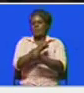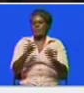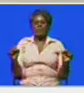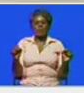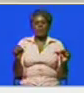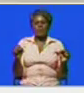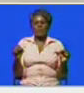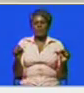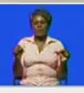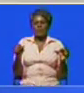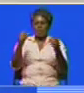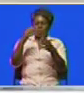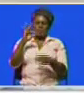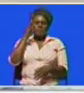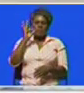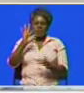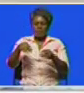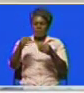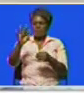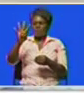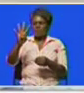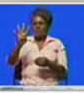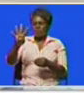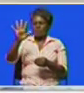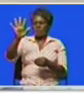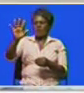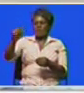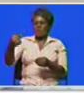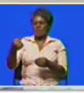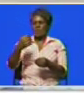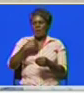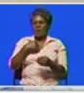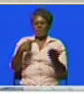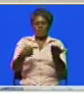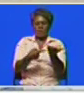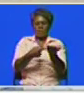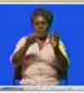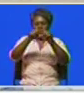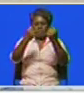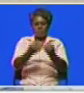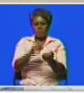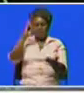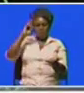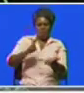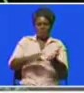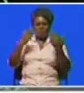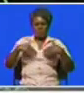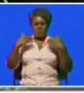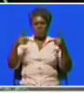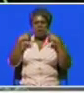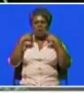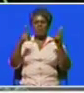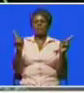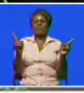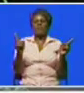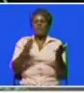kidogo. The French company supplied 45,000 tablets equipped with two electronic systems that identified voters and transmitted election